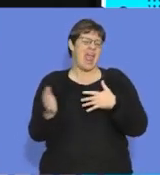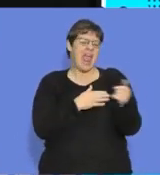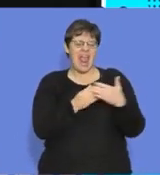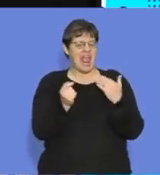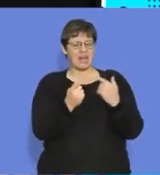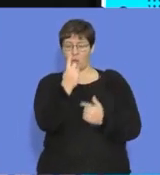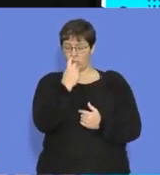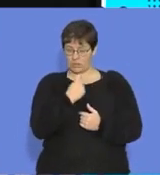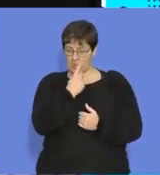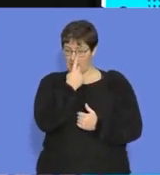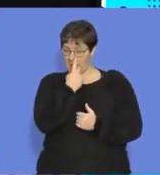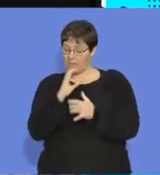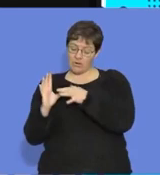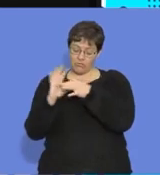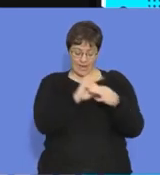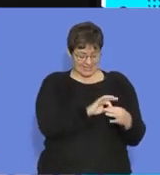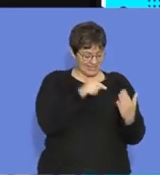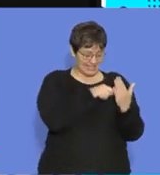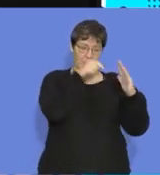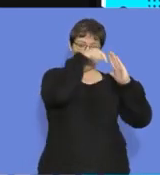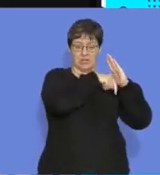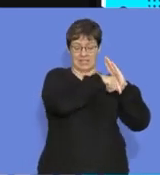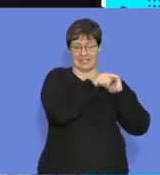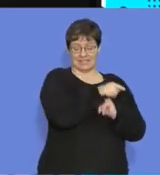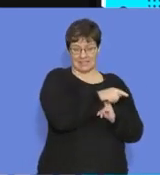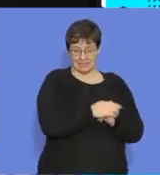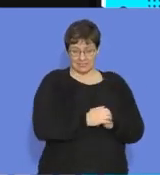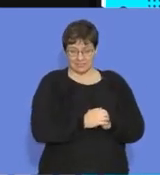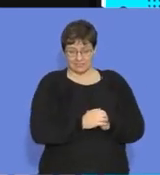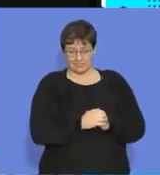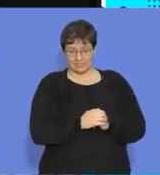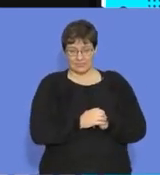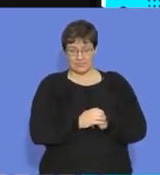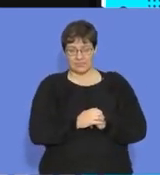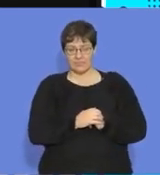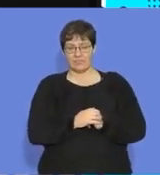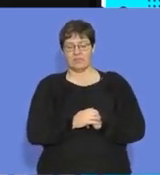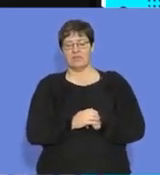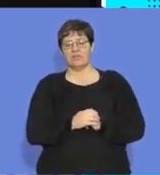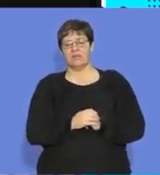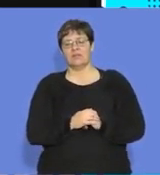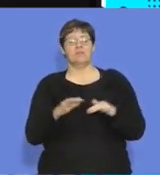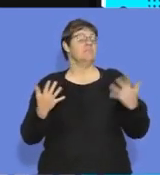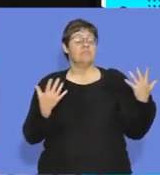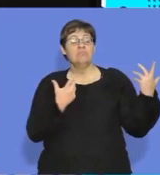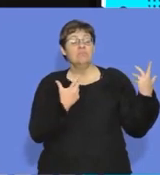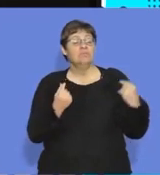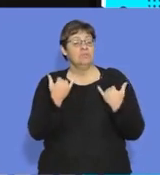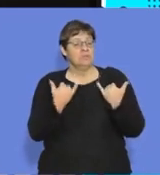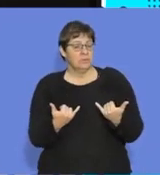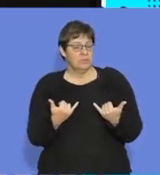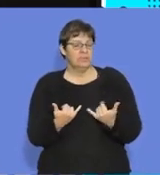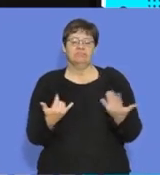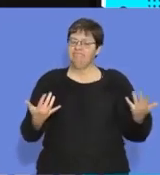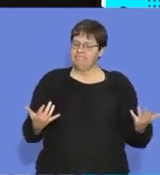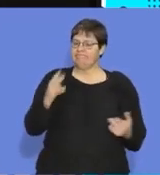asked has to be related to the content matter that you have done. So, what we're going to look at now